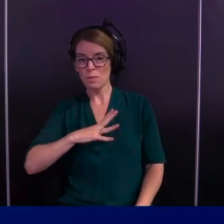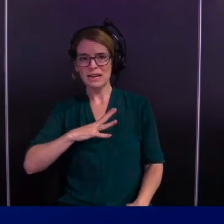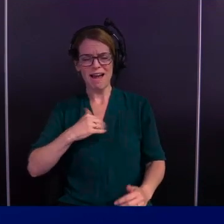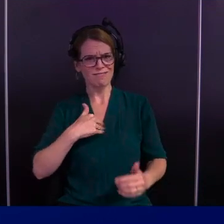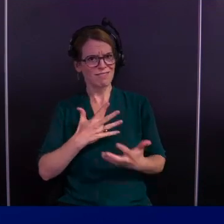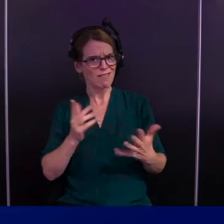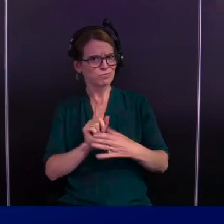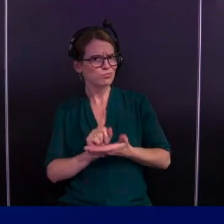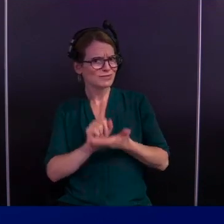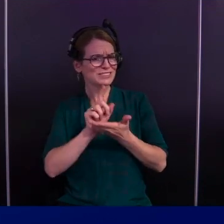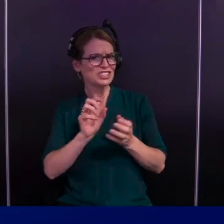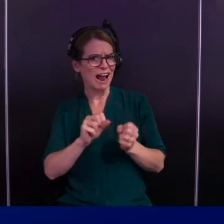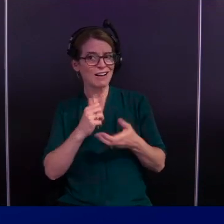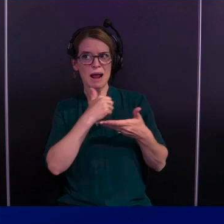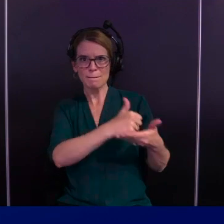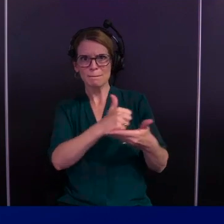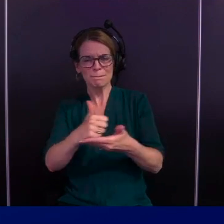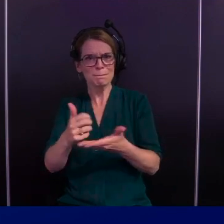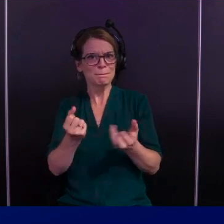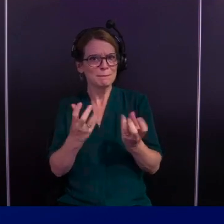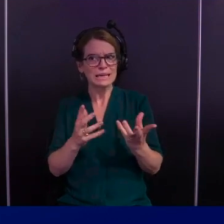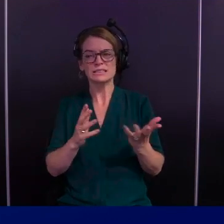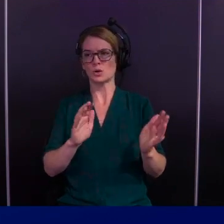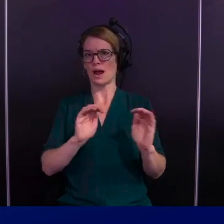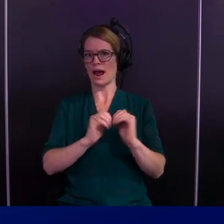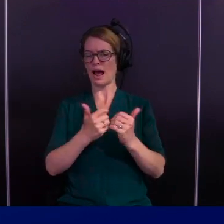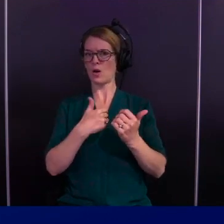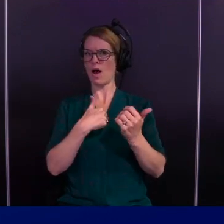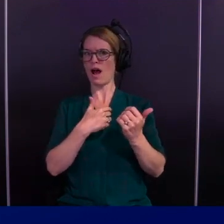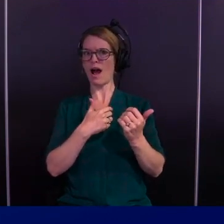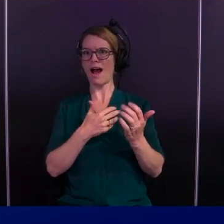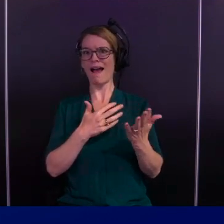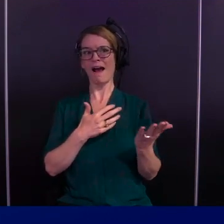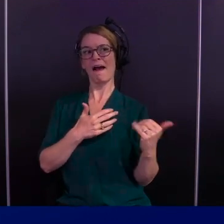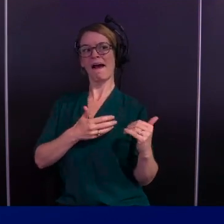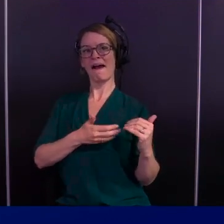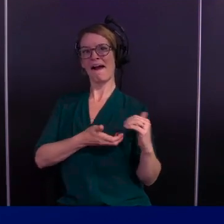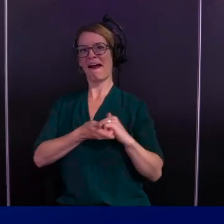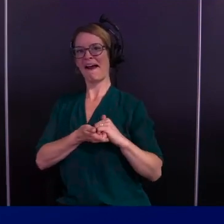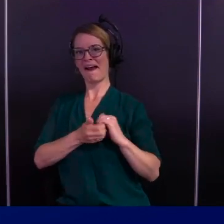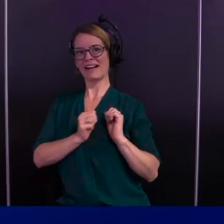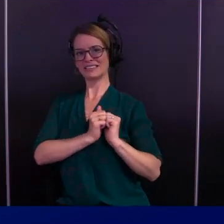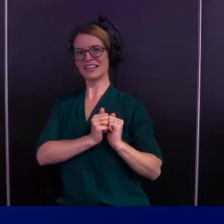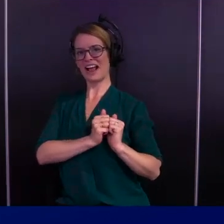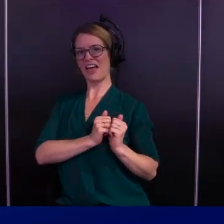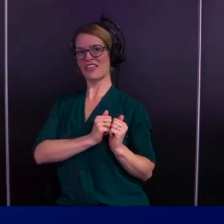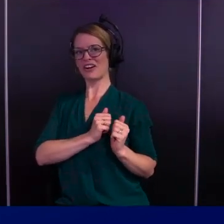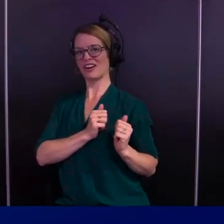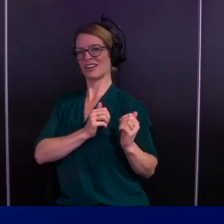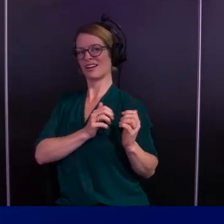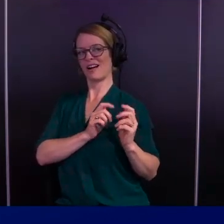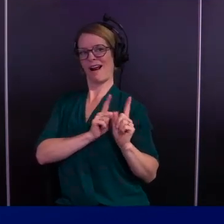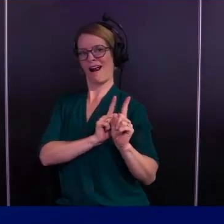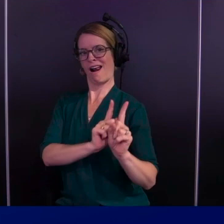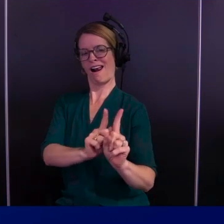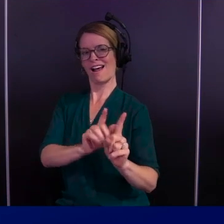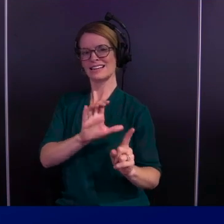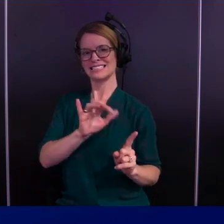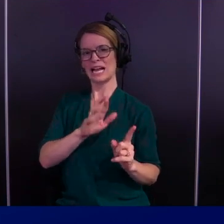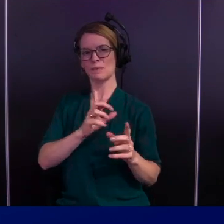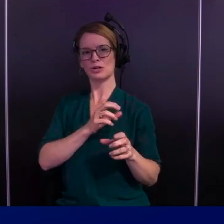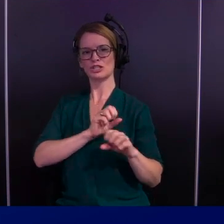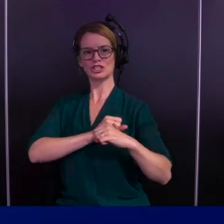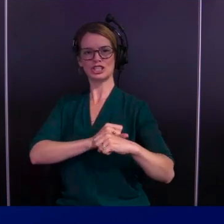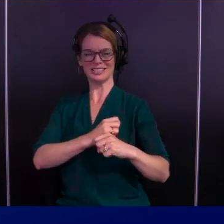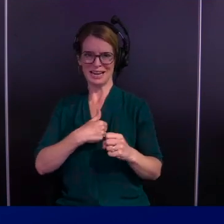different ways. And so recognizing how I can lift up other women within cybersecurity. So though I'm probably still early in my